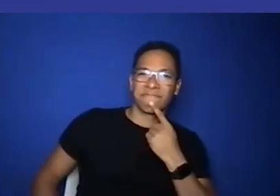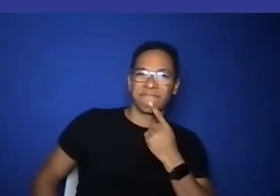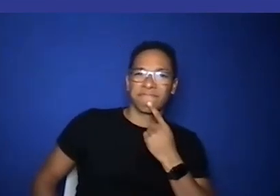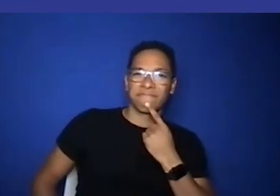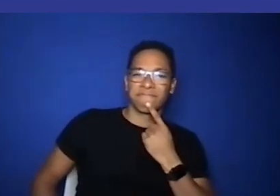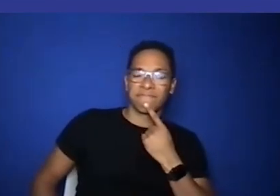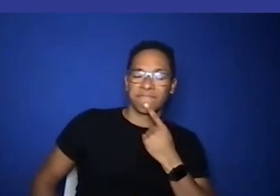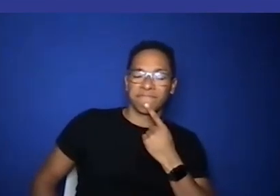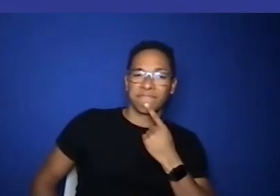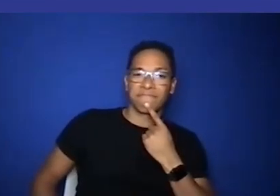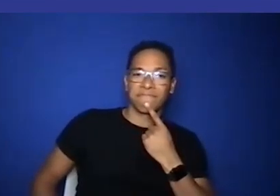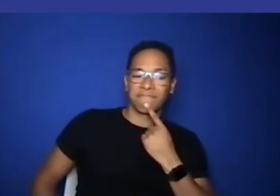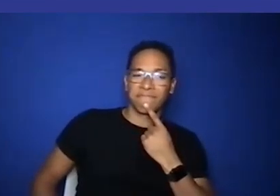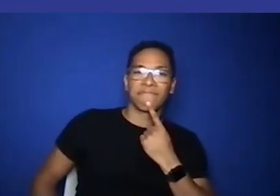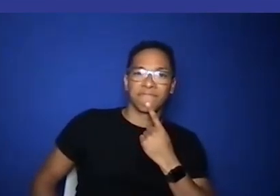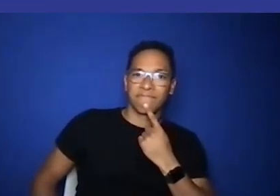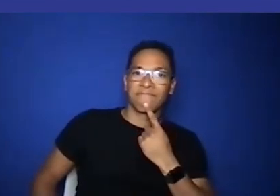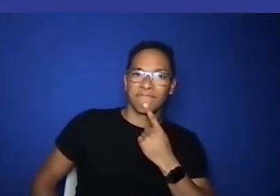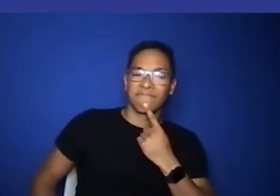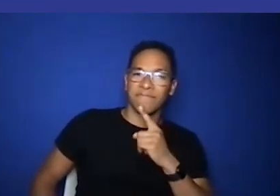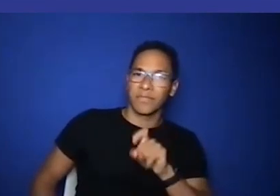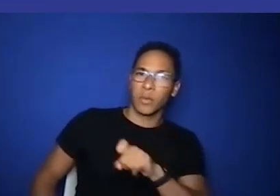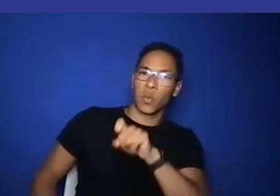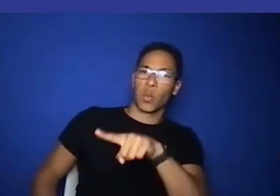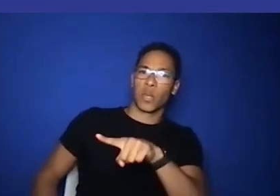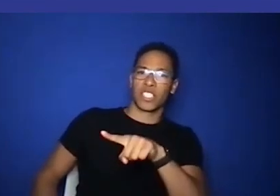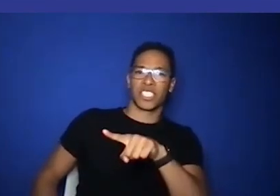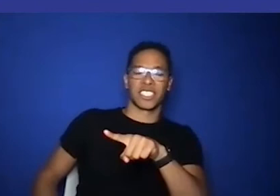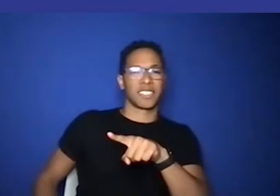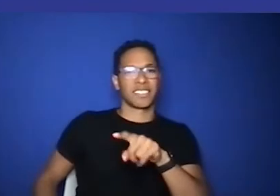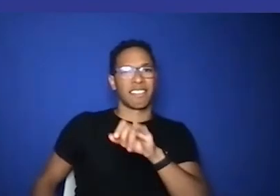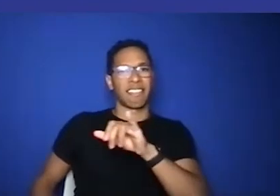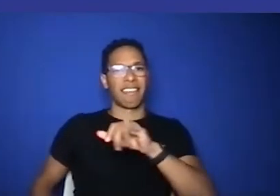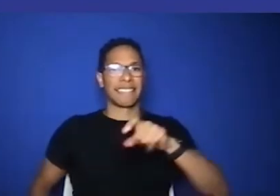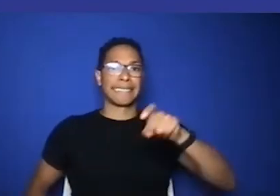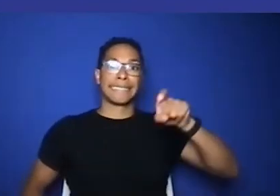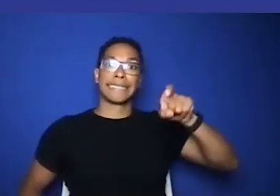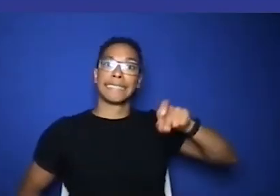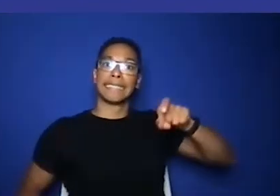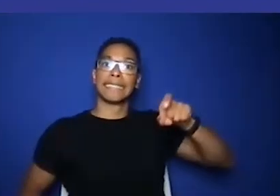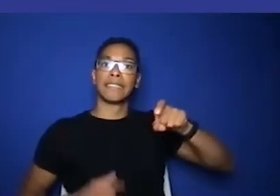And about, questioning this need to store or